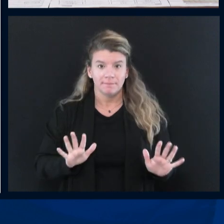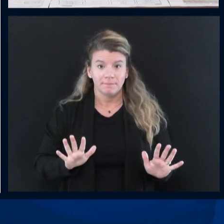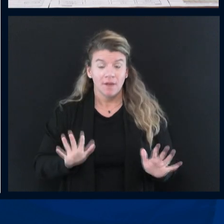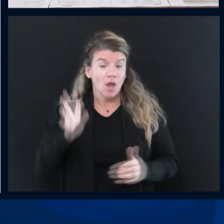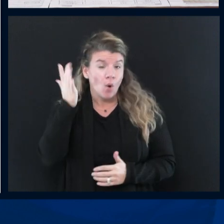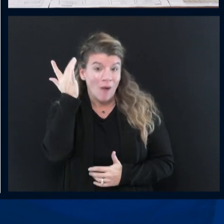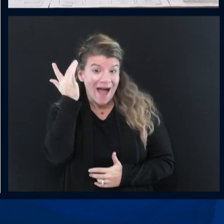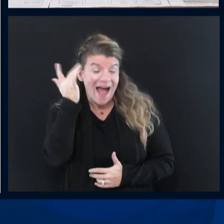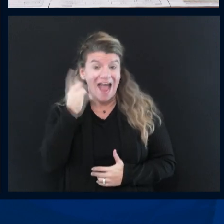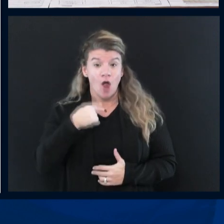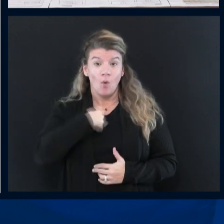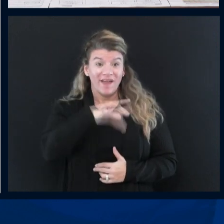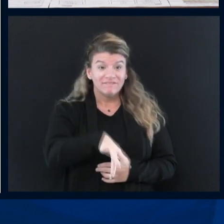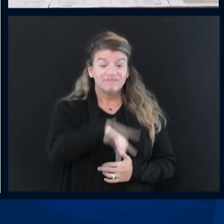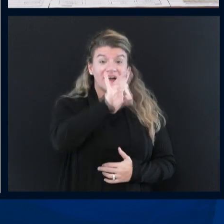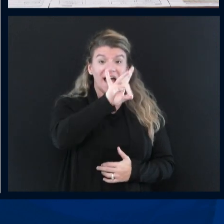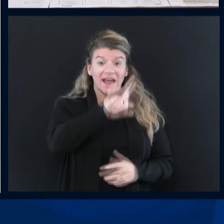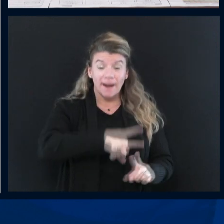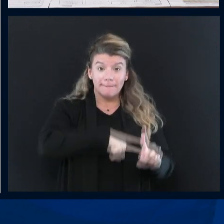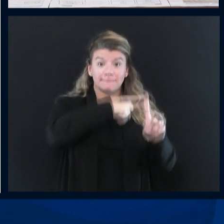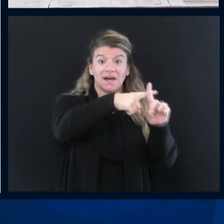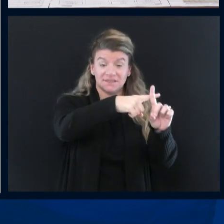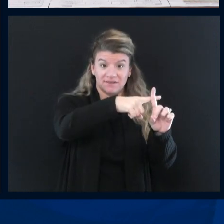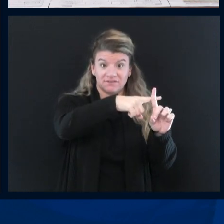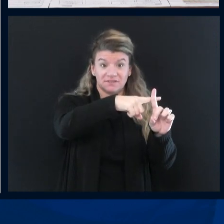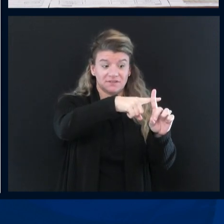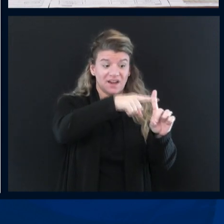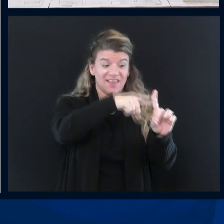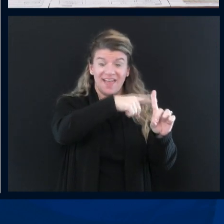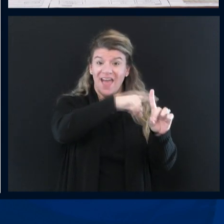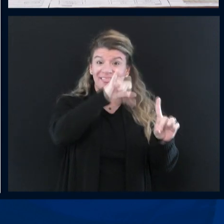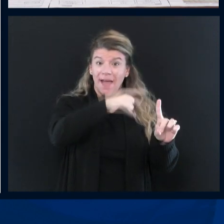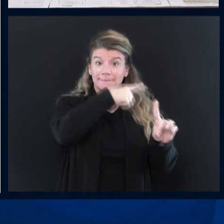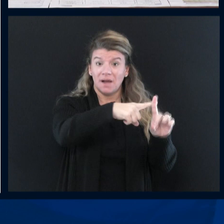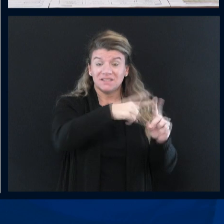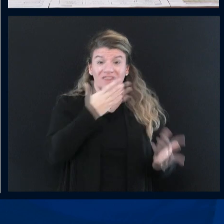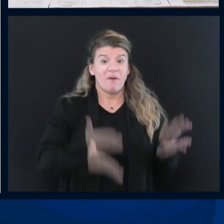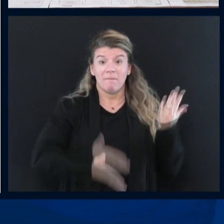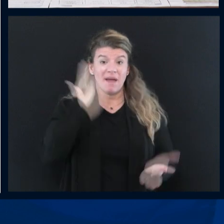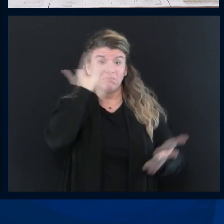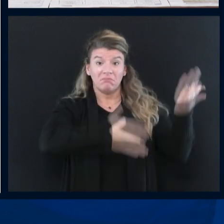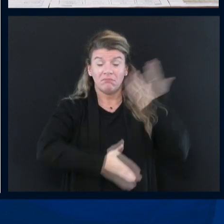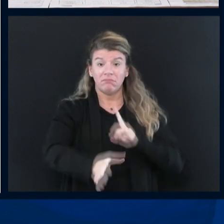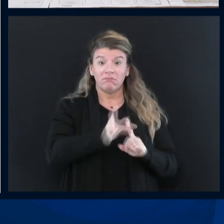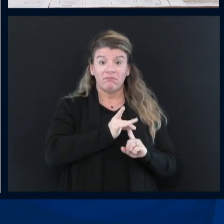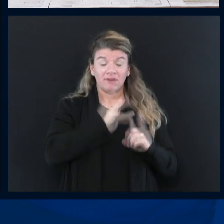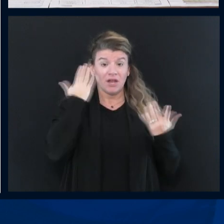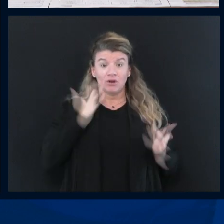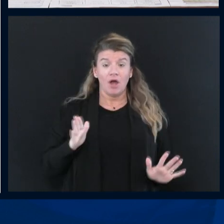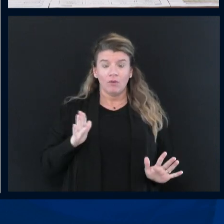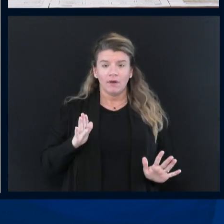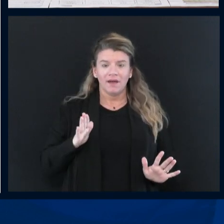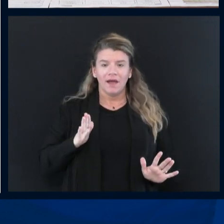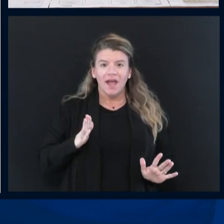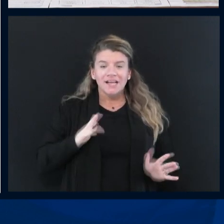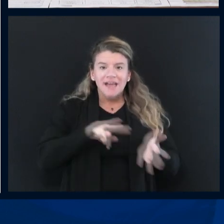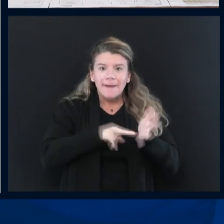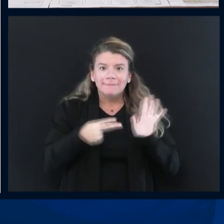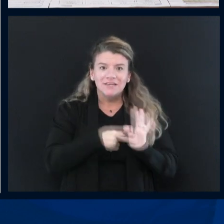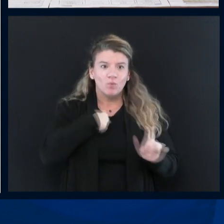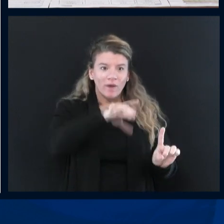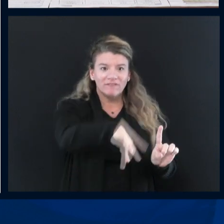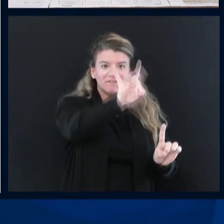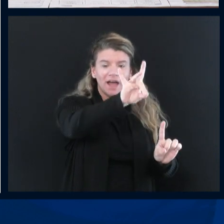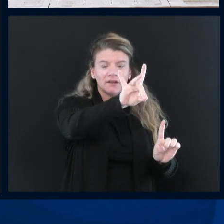positives that we discover that may be asymptomatic, we are able to do something with it to be